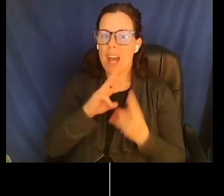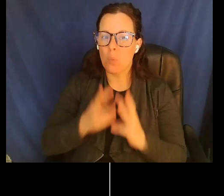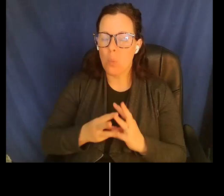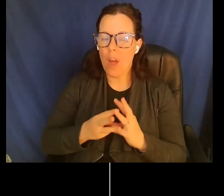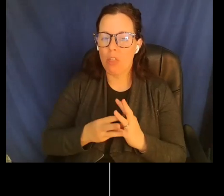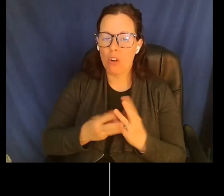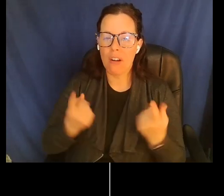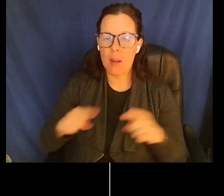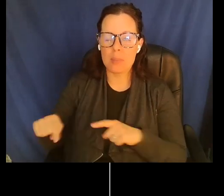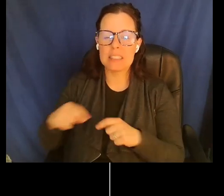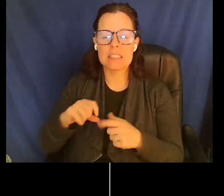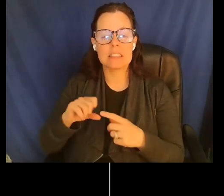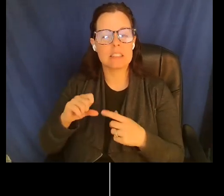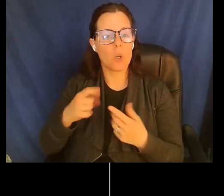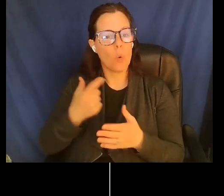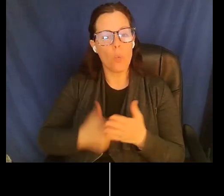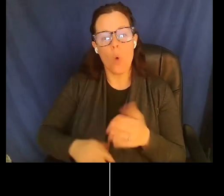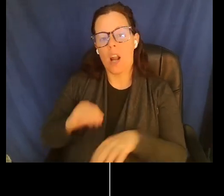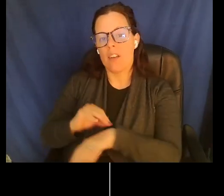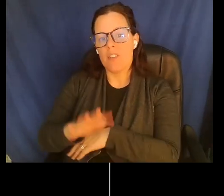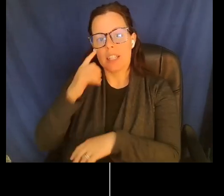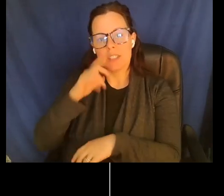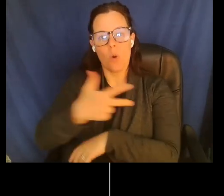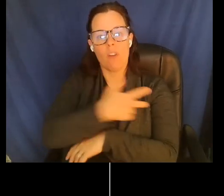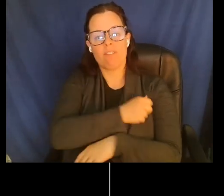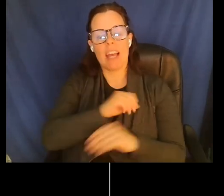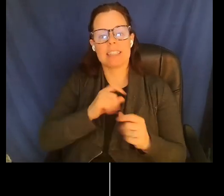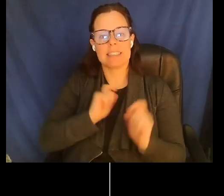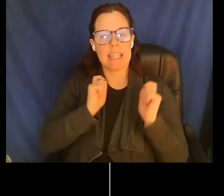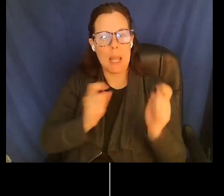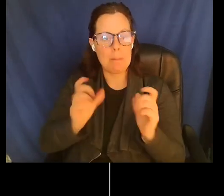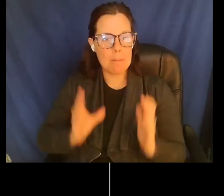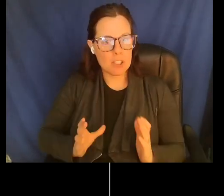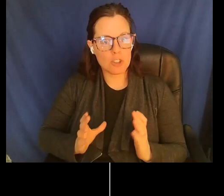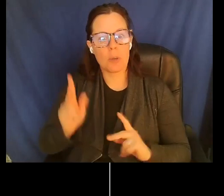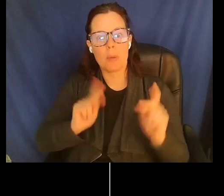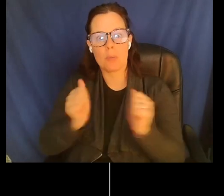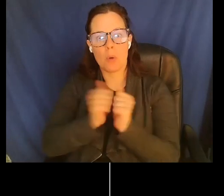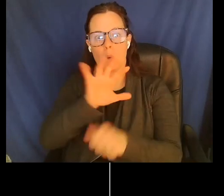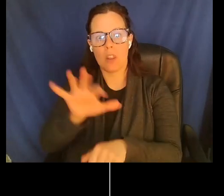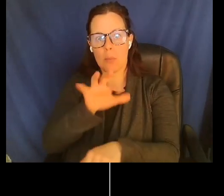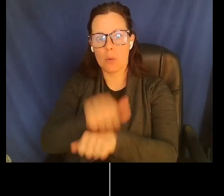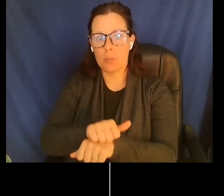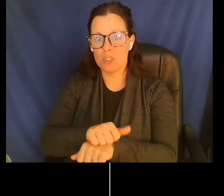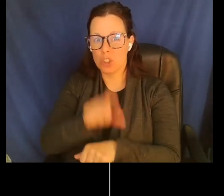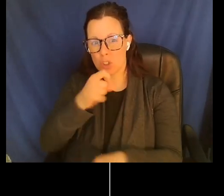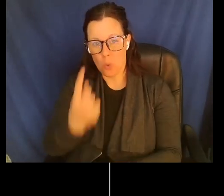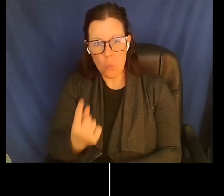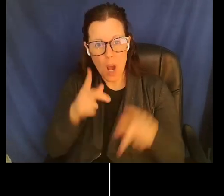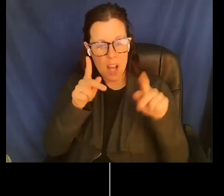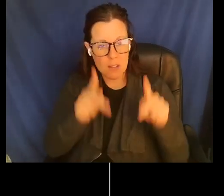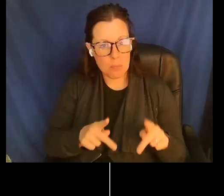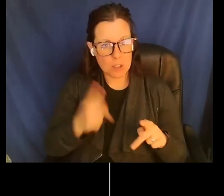advice do you have for vaccine administrators and people with appointments? Should one party always be responsible for contacting the other